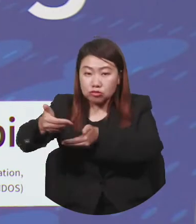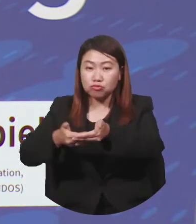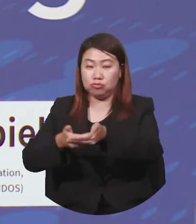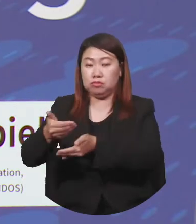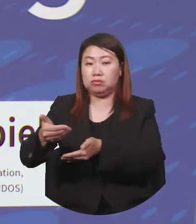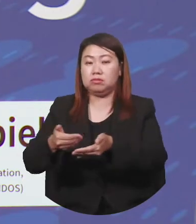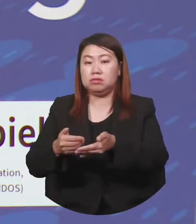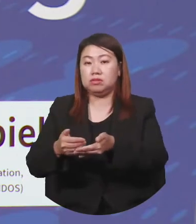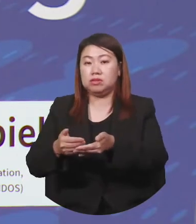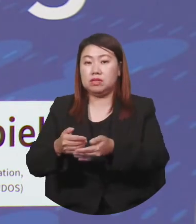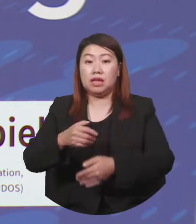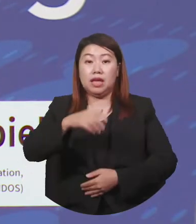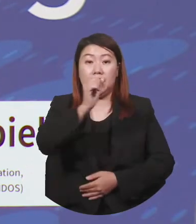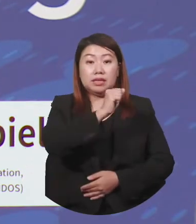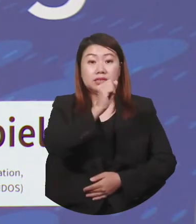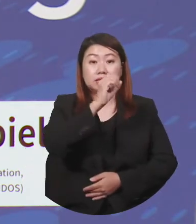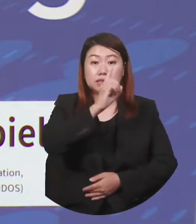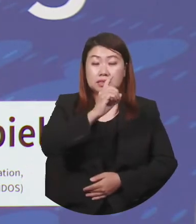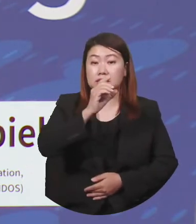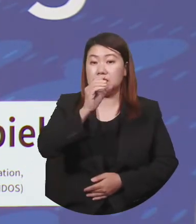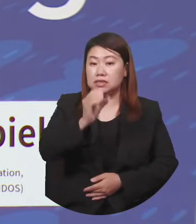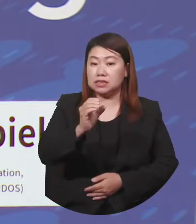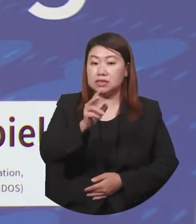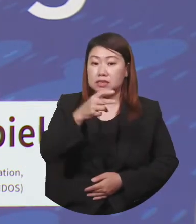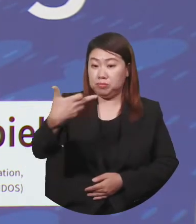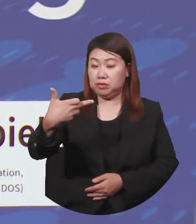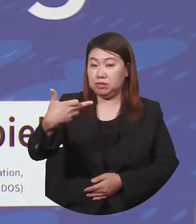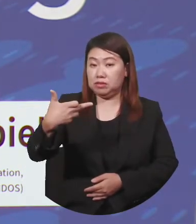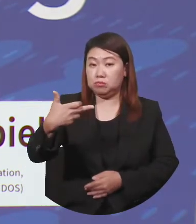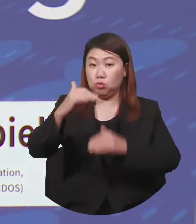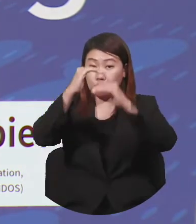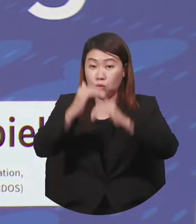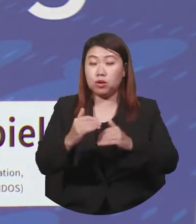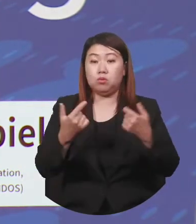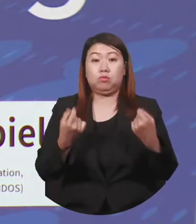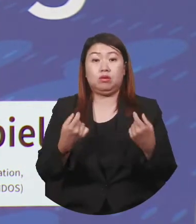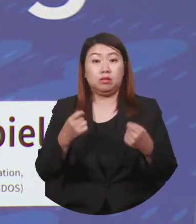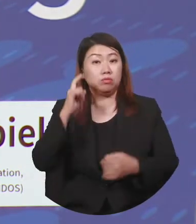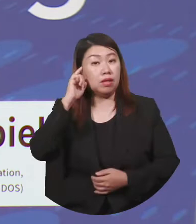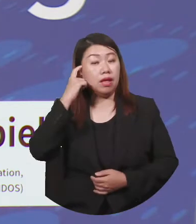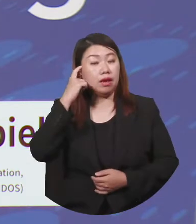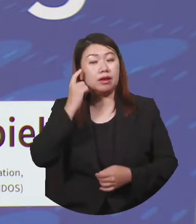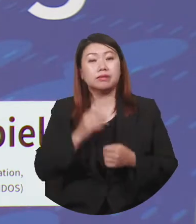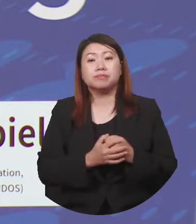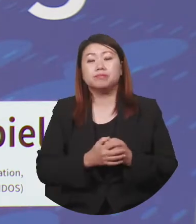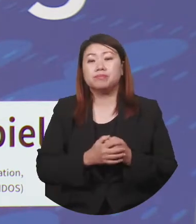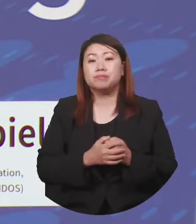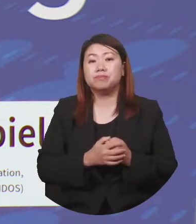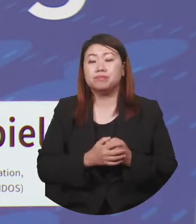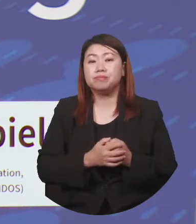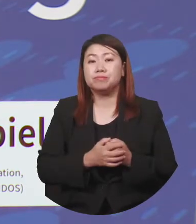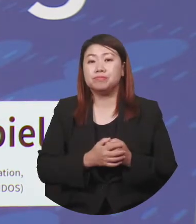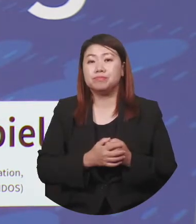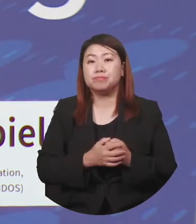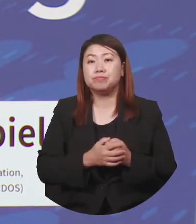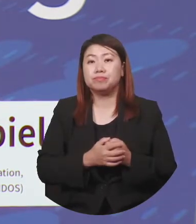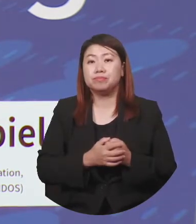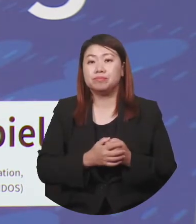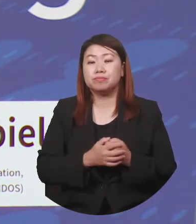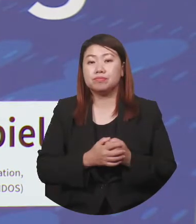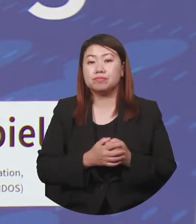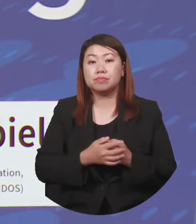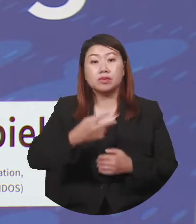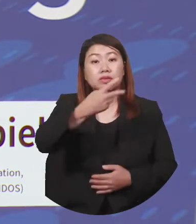partnerships. I think it's not bad. That was what we were able to agree upon in 2015.